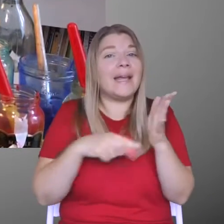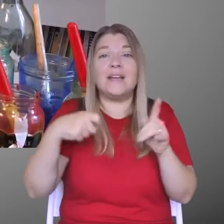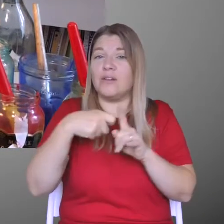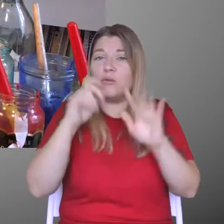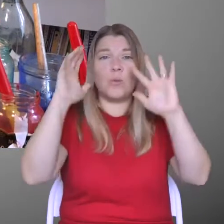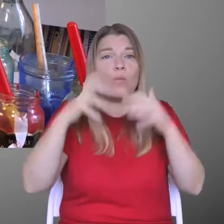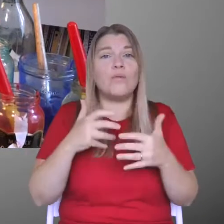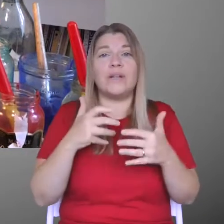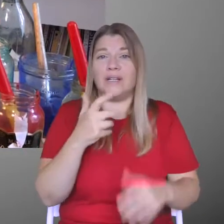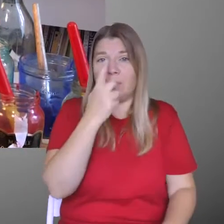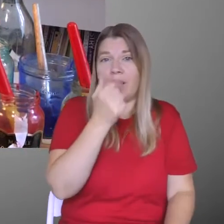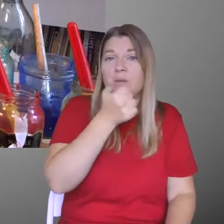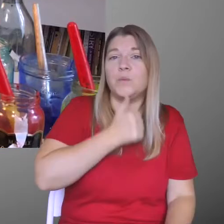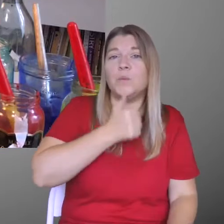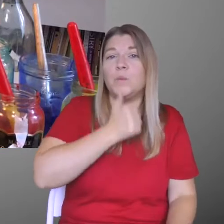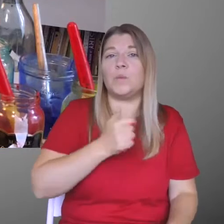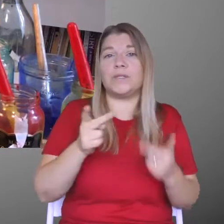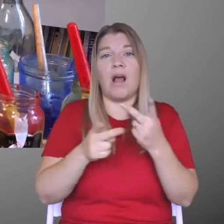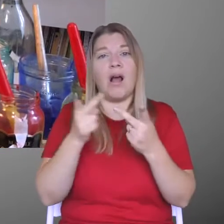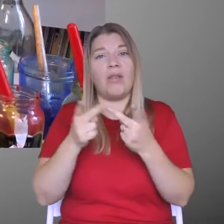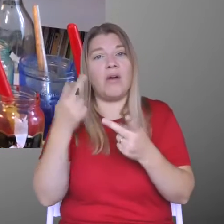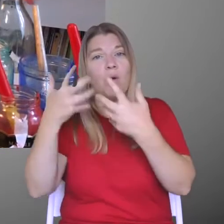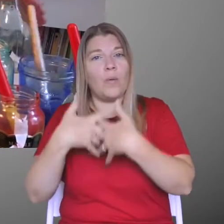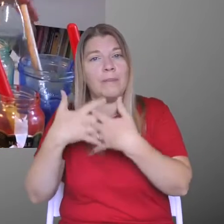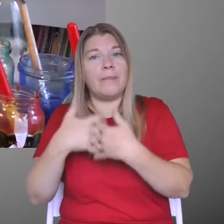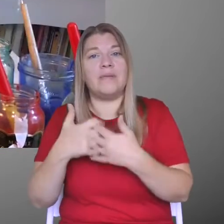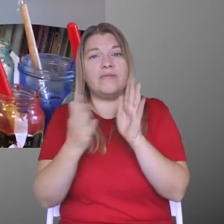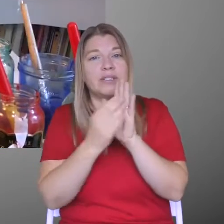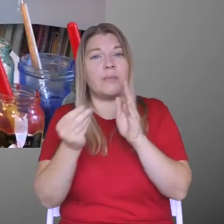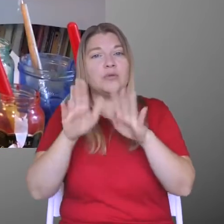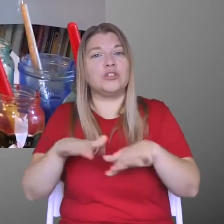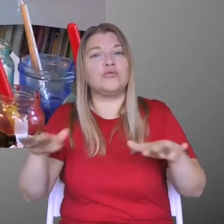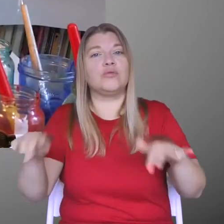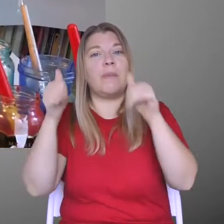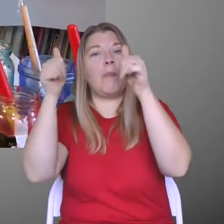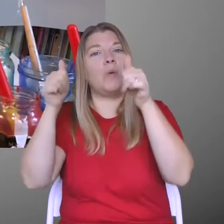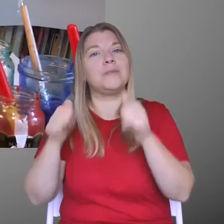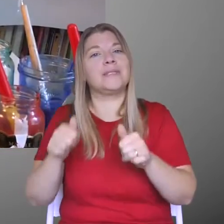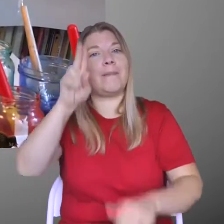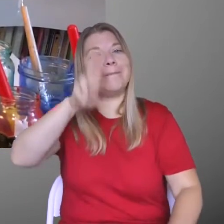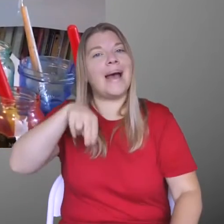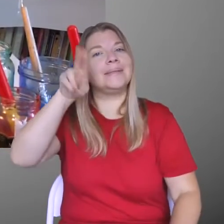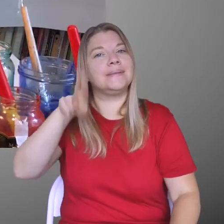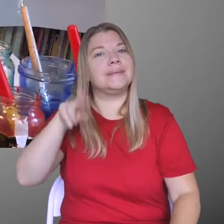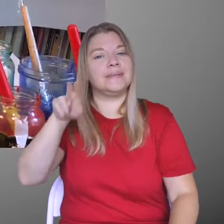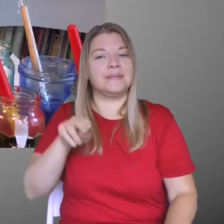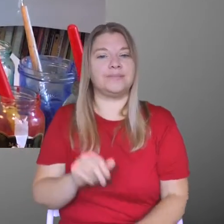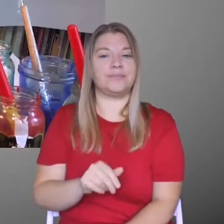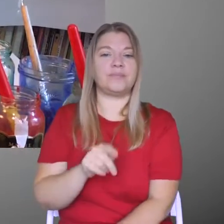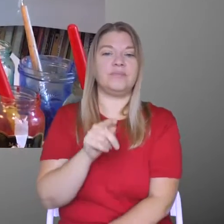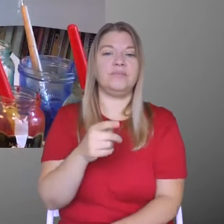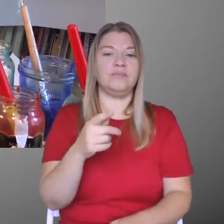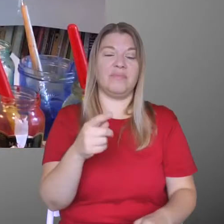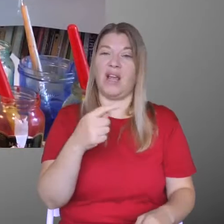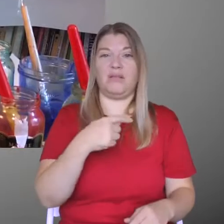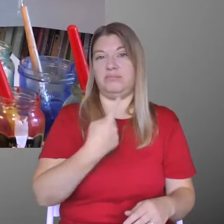you can also use children's poster paint. So you take your poster paint. I got this